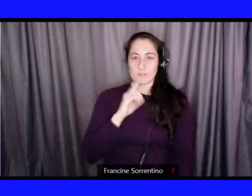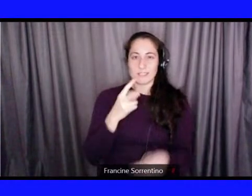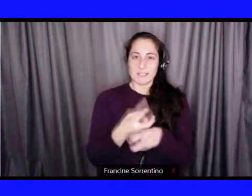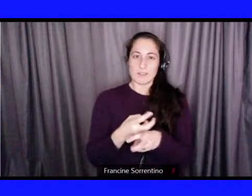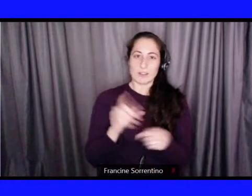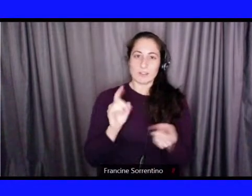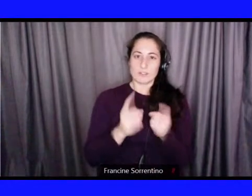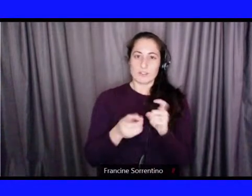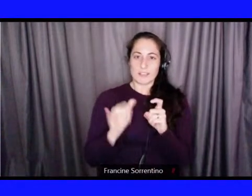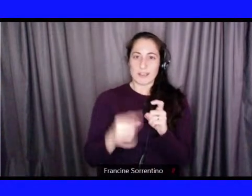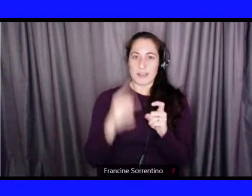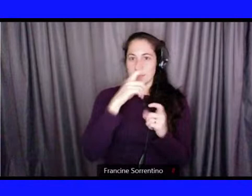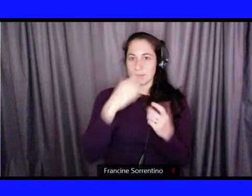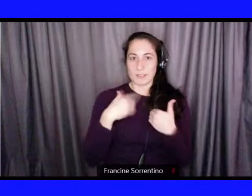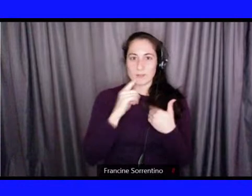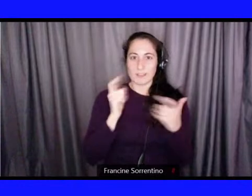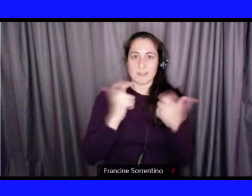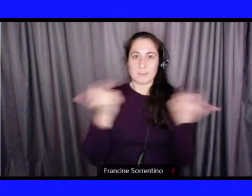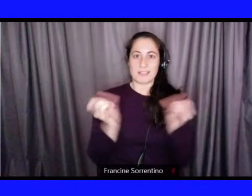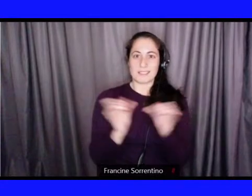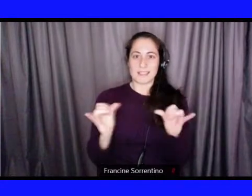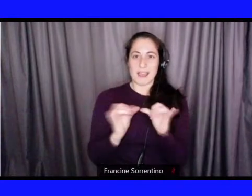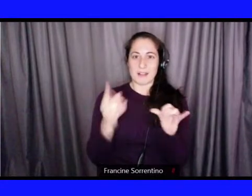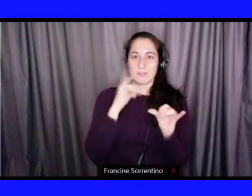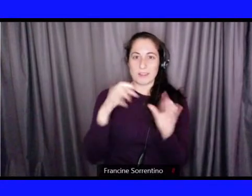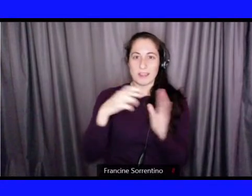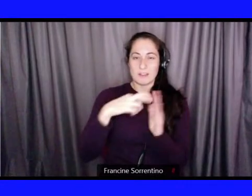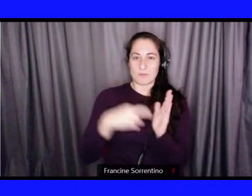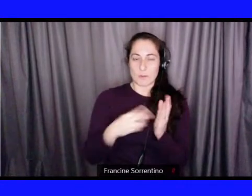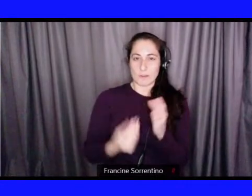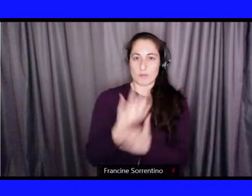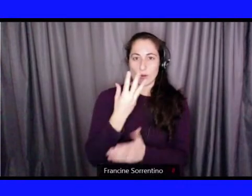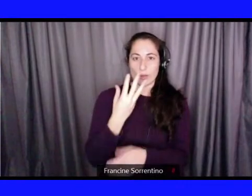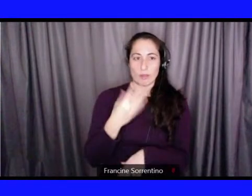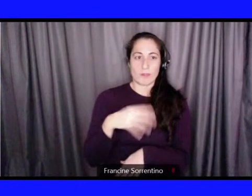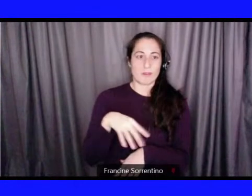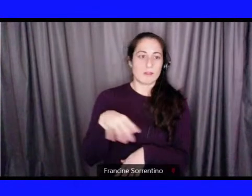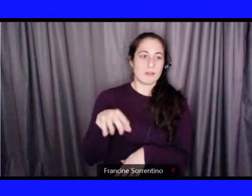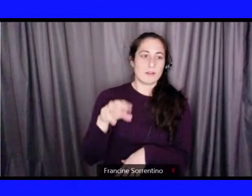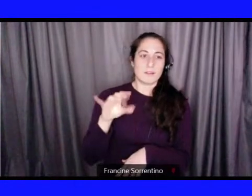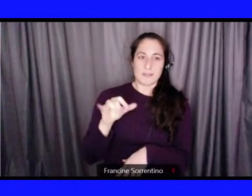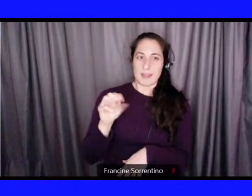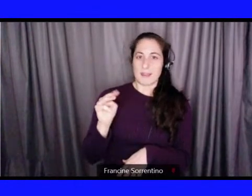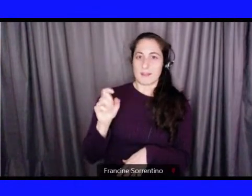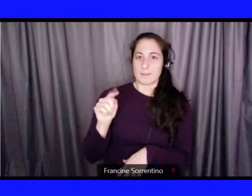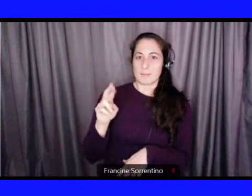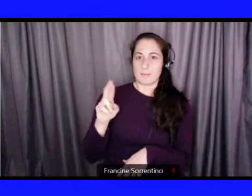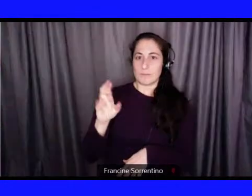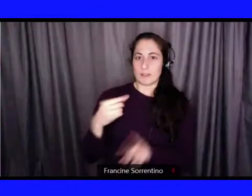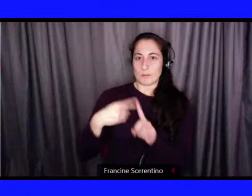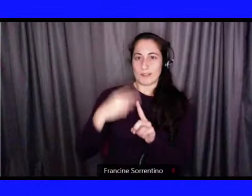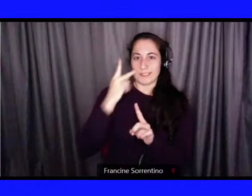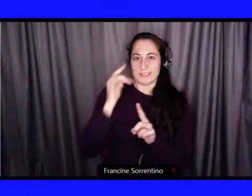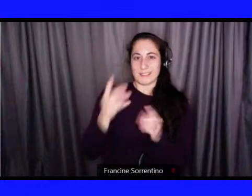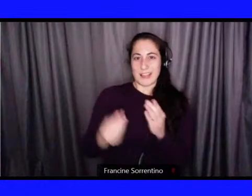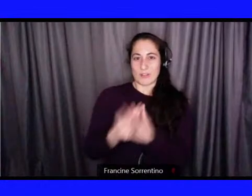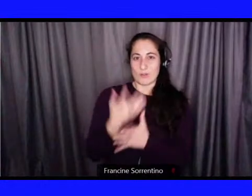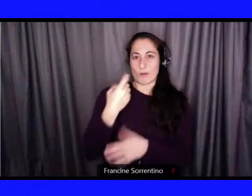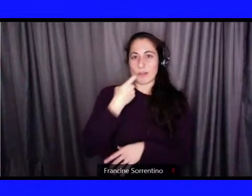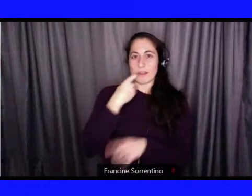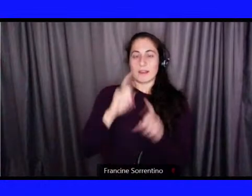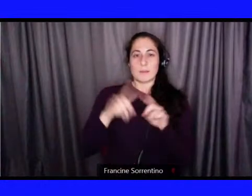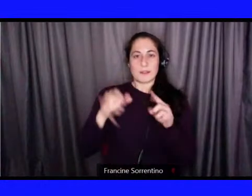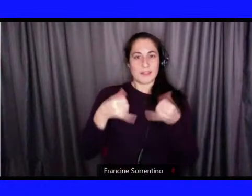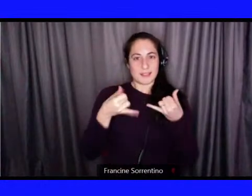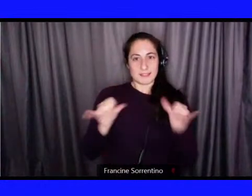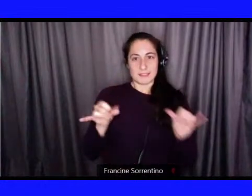think the amount of self-pay balances related to COVID and COVID testing remains a challenge to nudge this